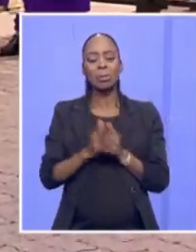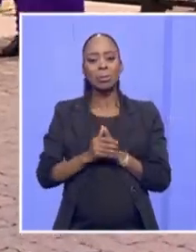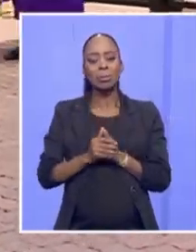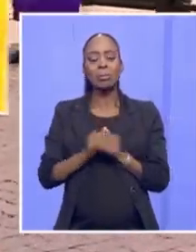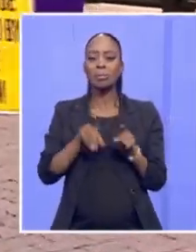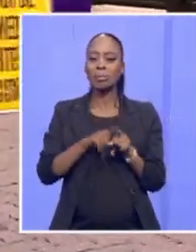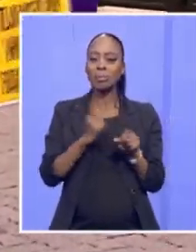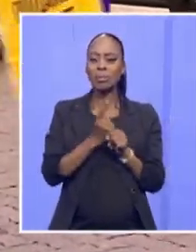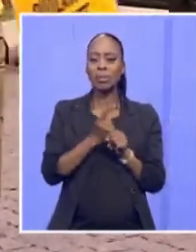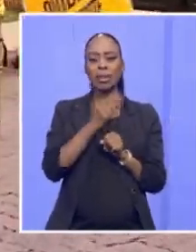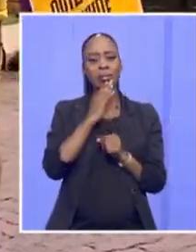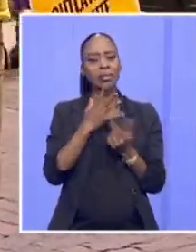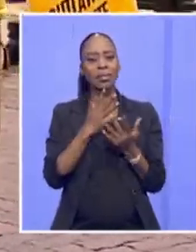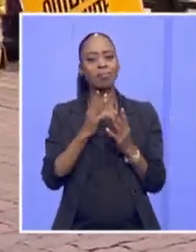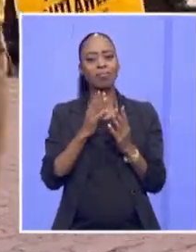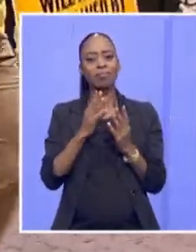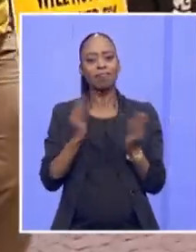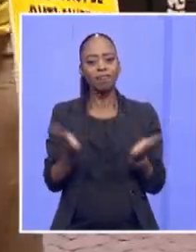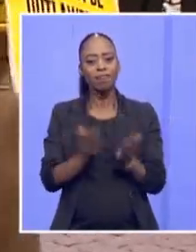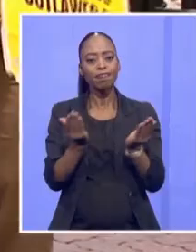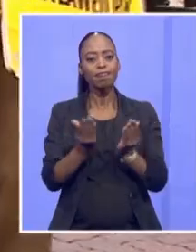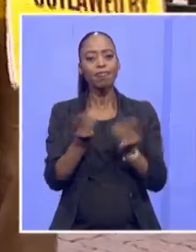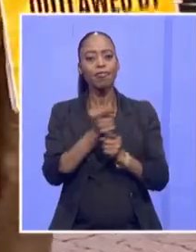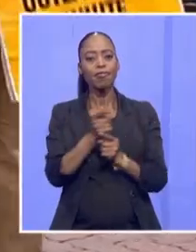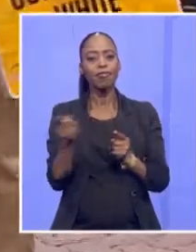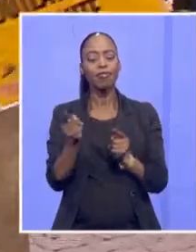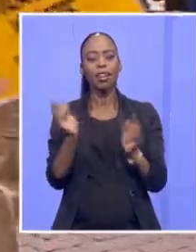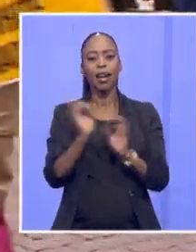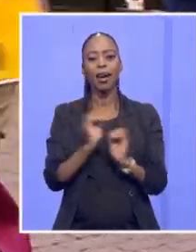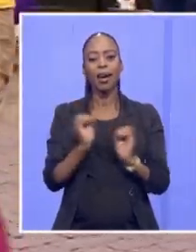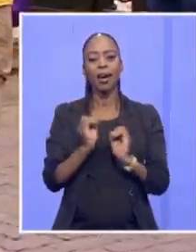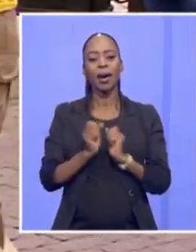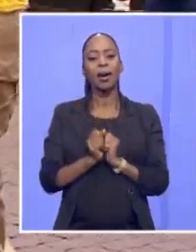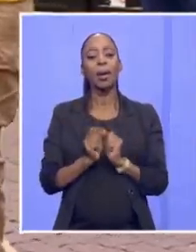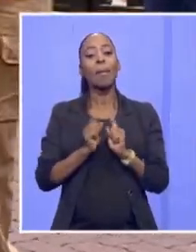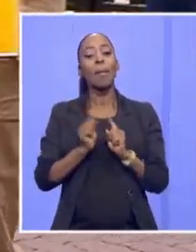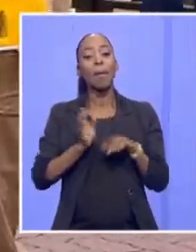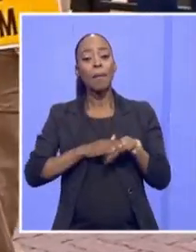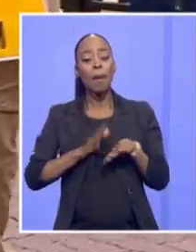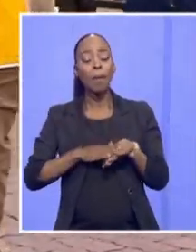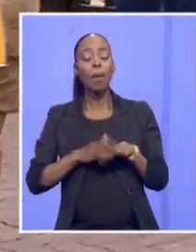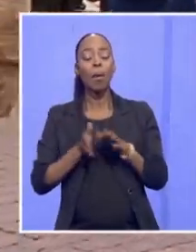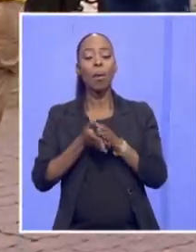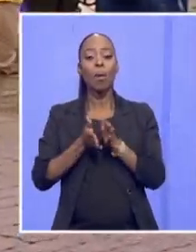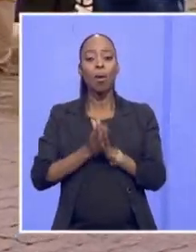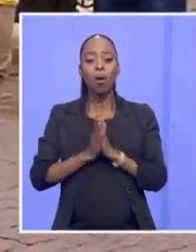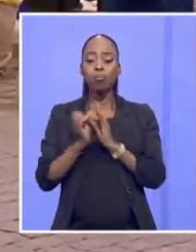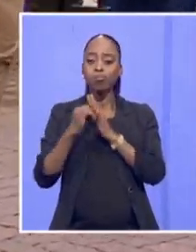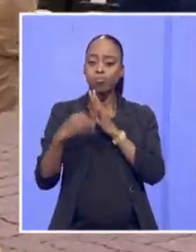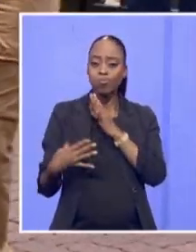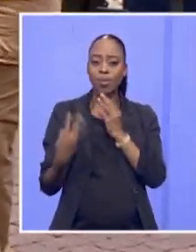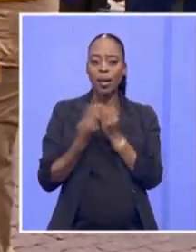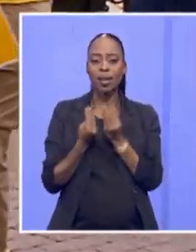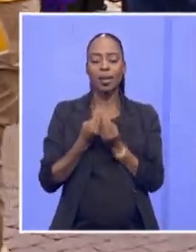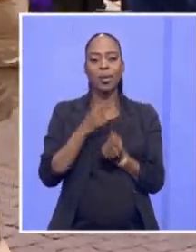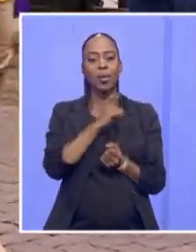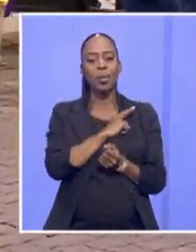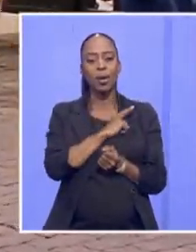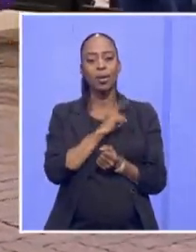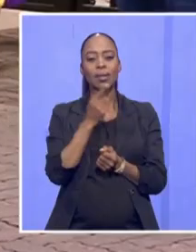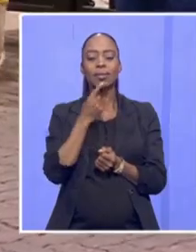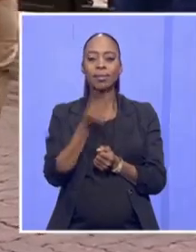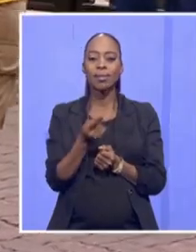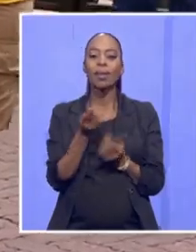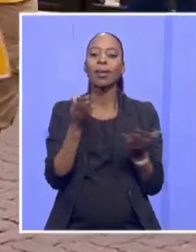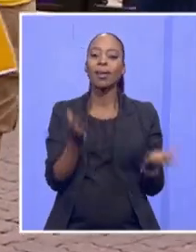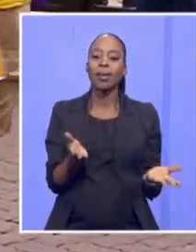certainly cannot be condoned. But a lot more has been called for in this particular instance, where you know, calls for Belinda Magor to